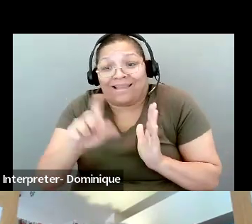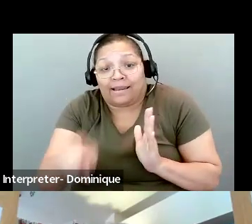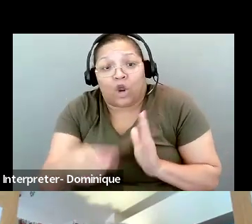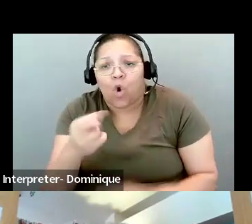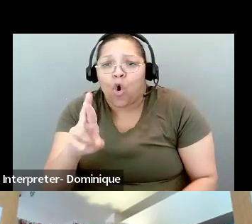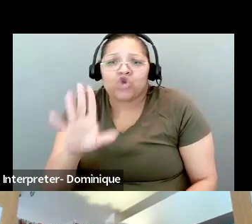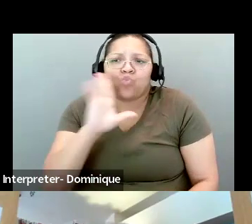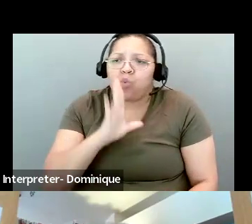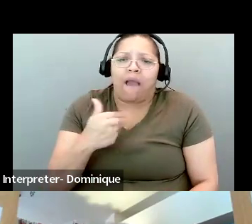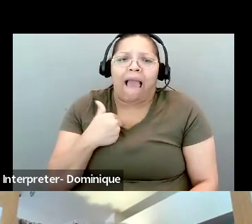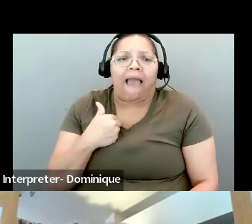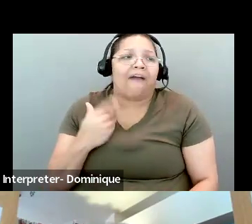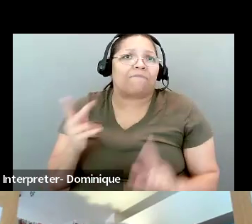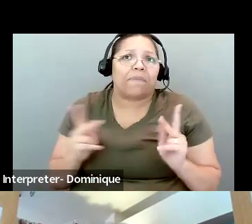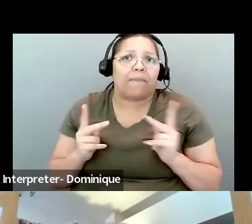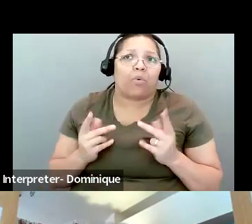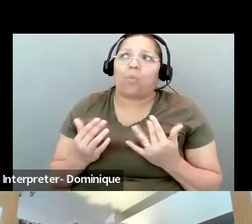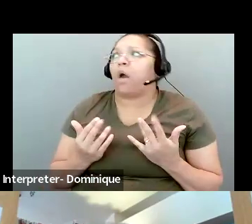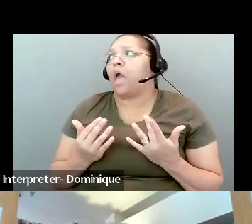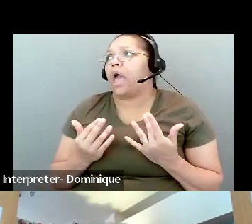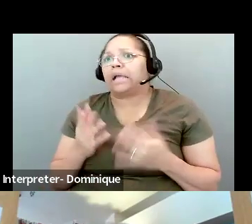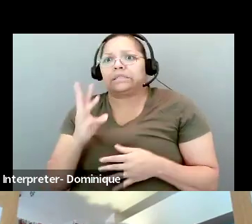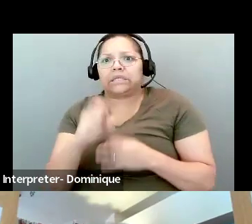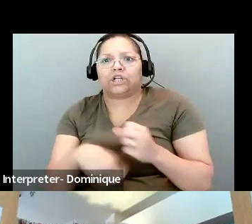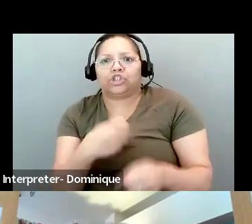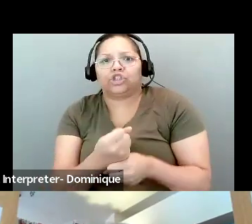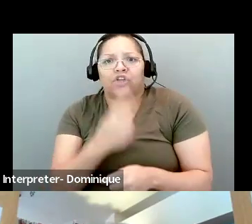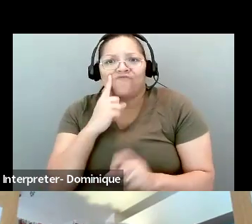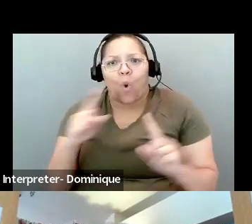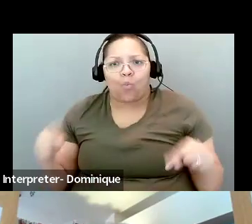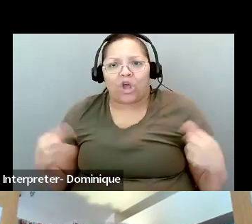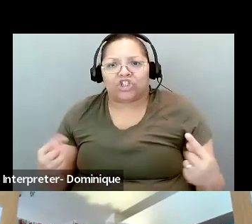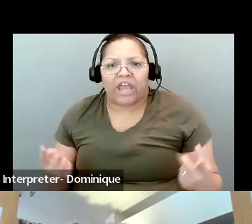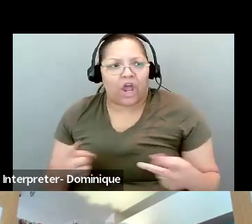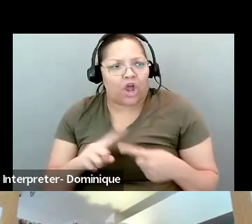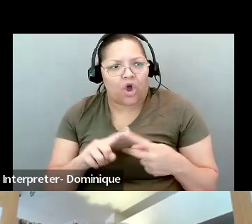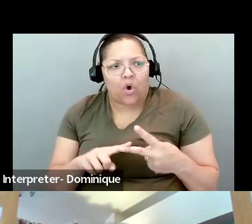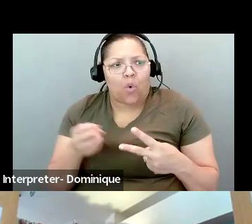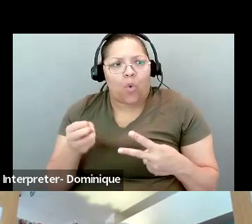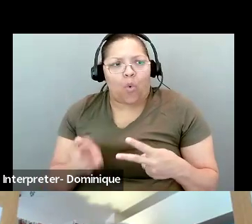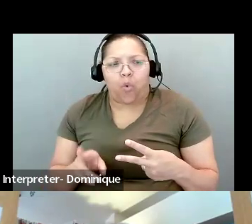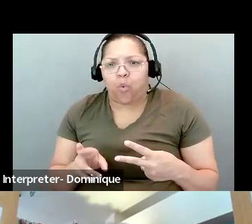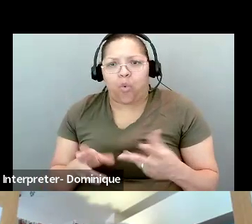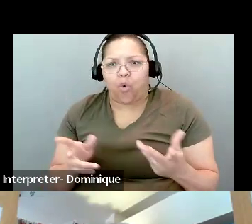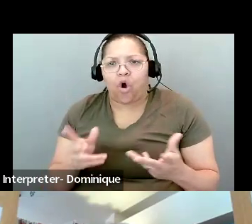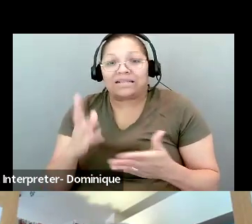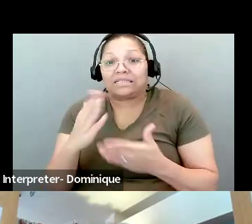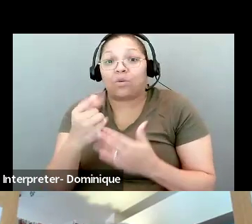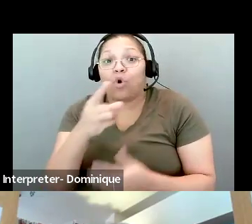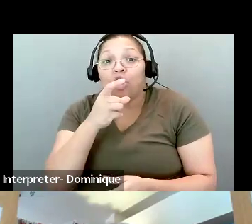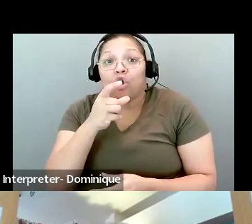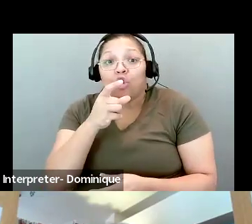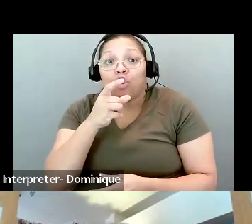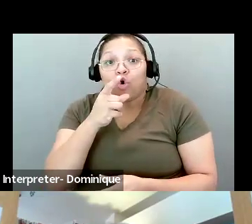people waiting, 6 years for a wheelchair, or somebody who was